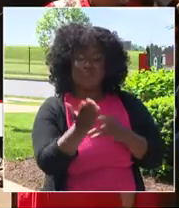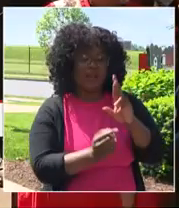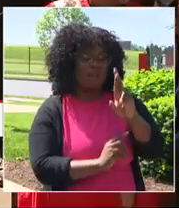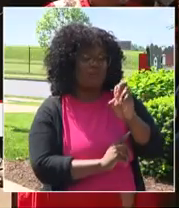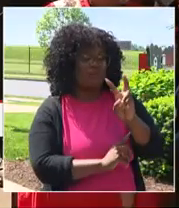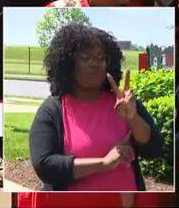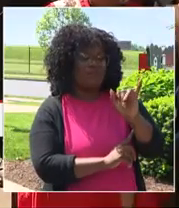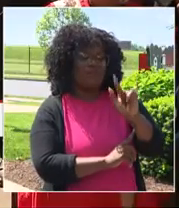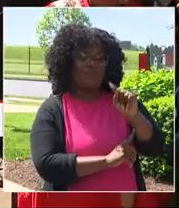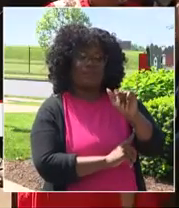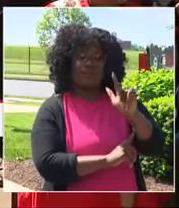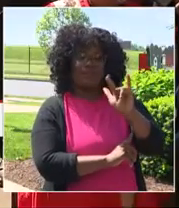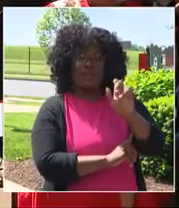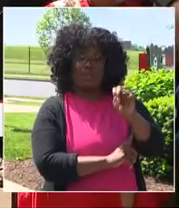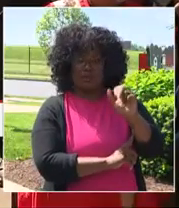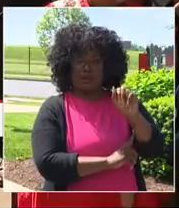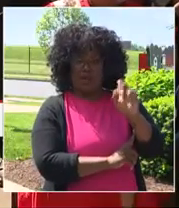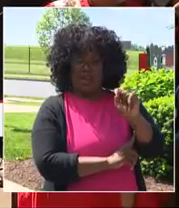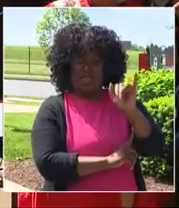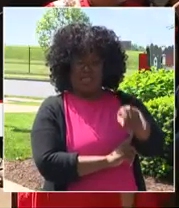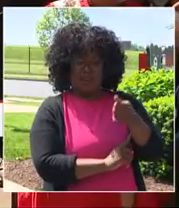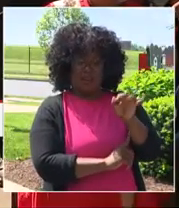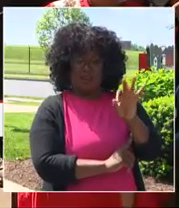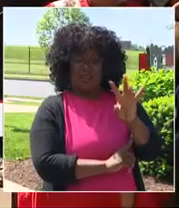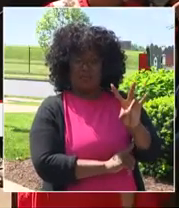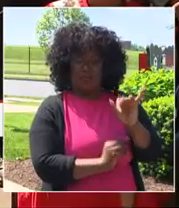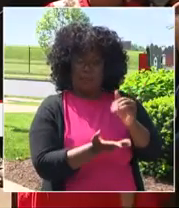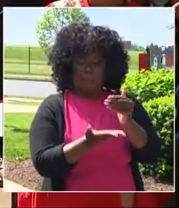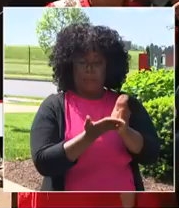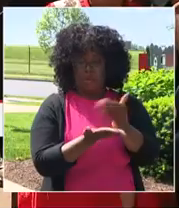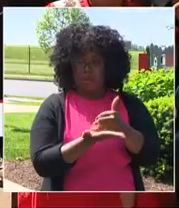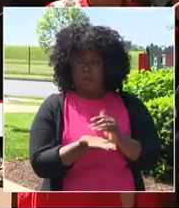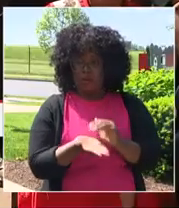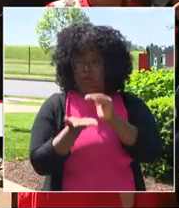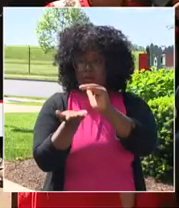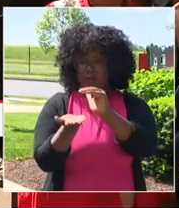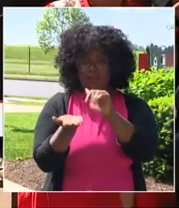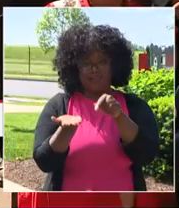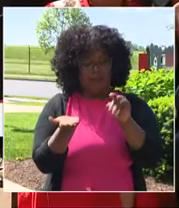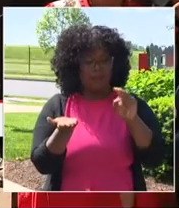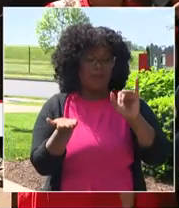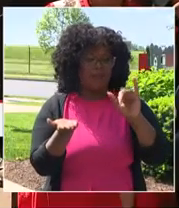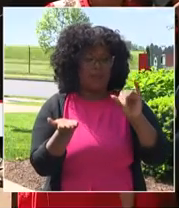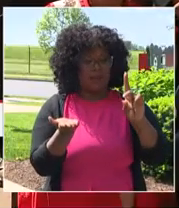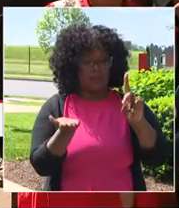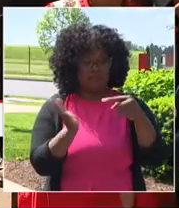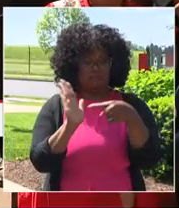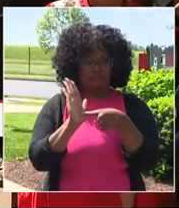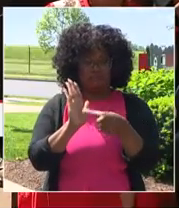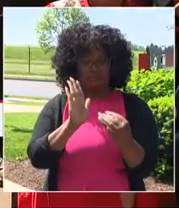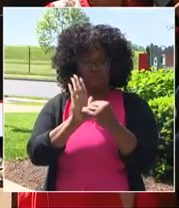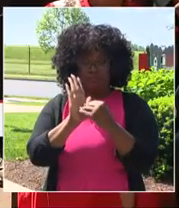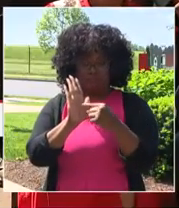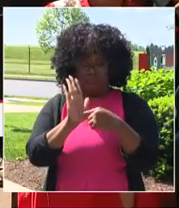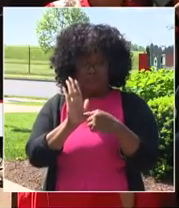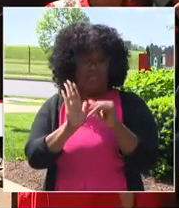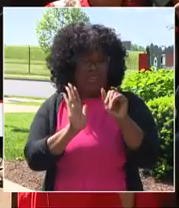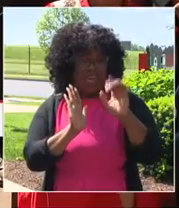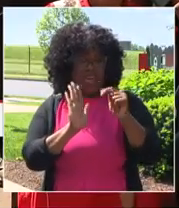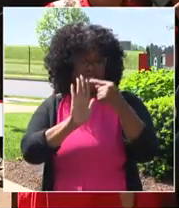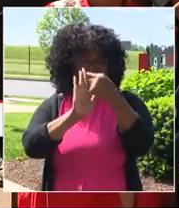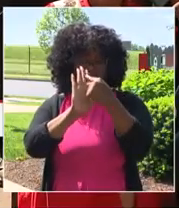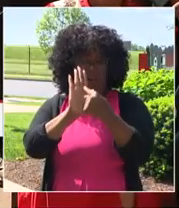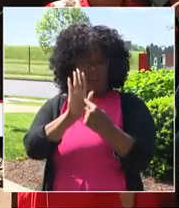The Revitalization Act transferred certain functions and costs from the